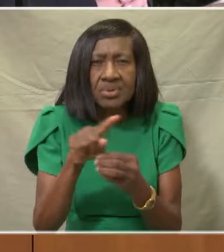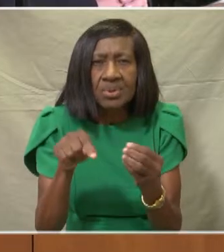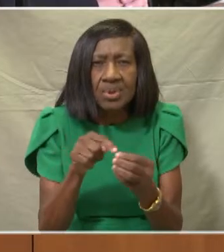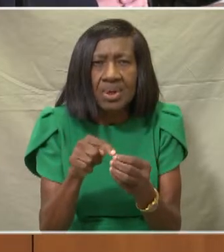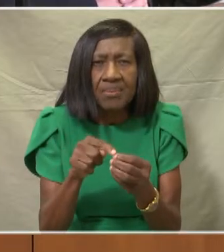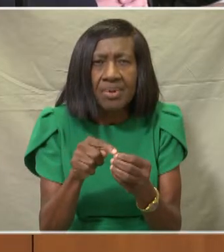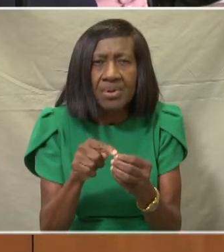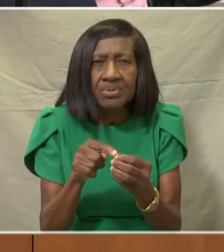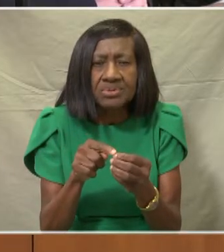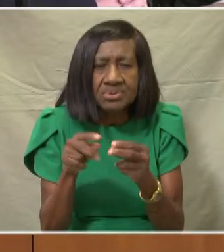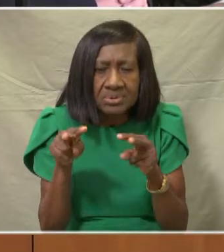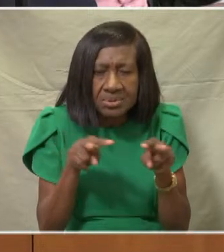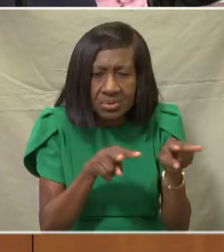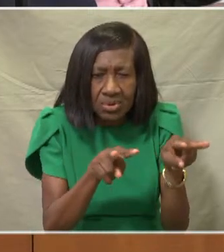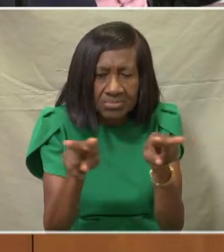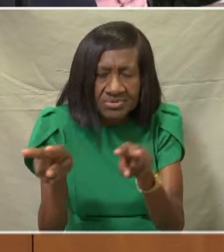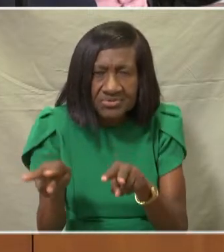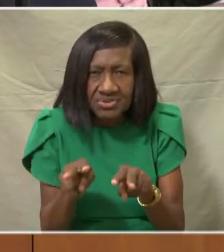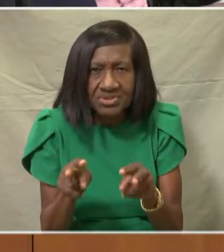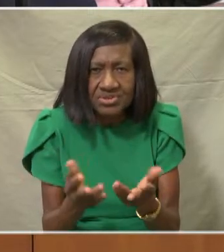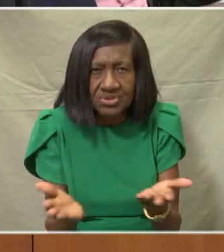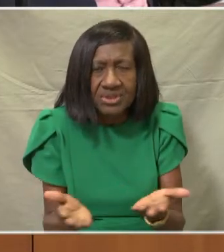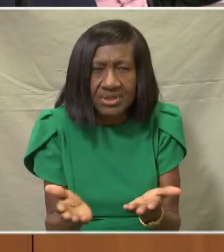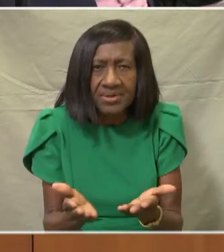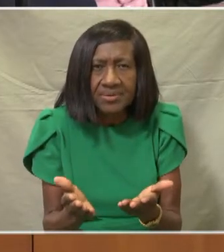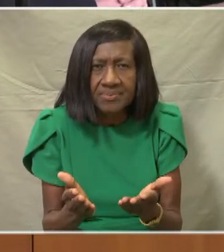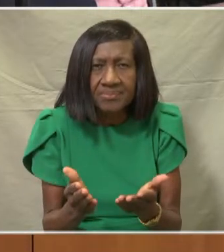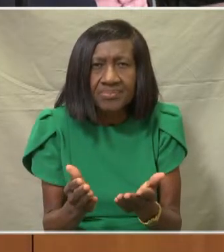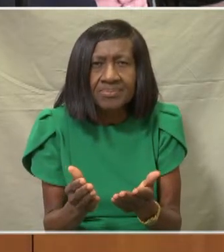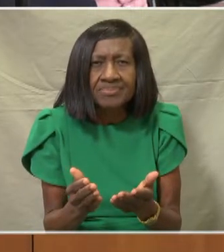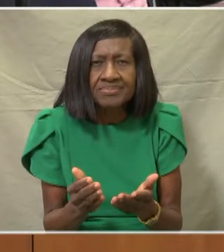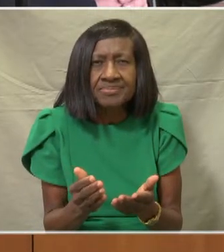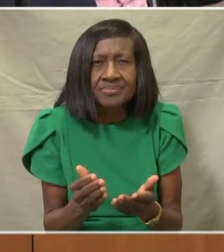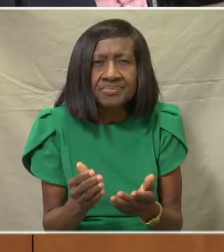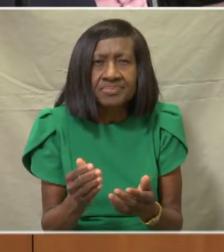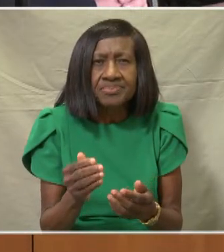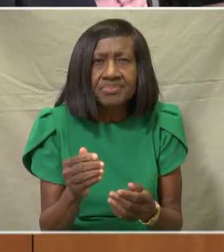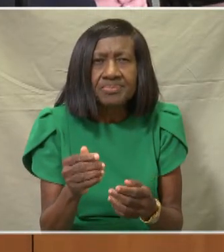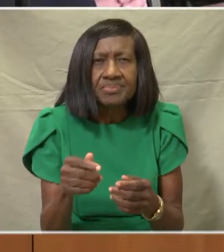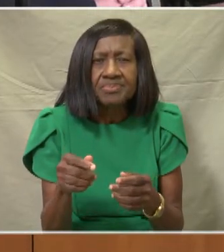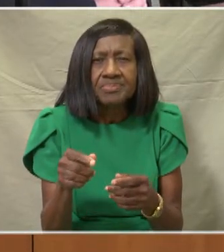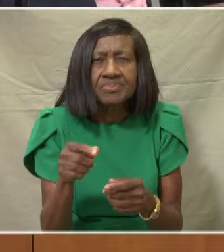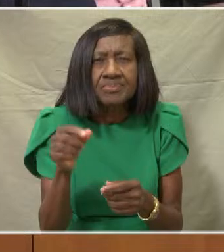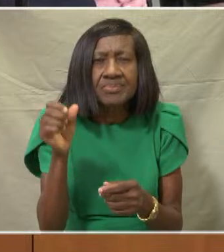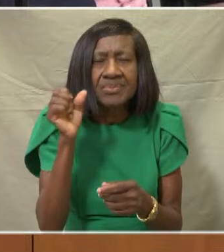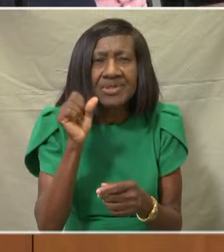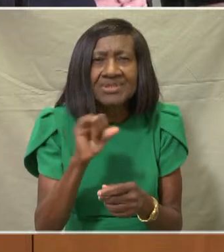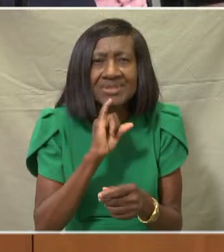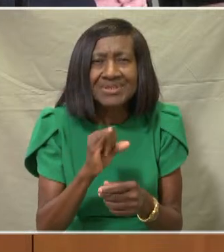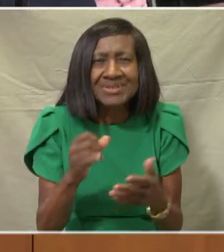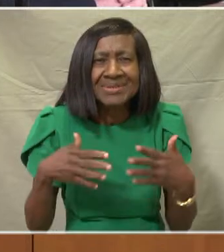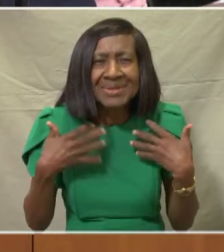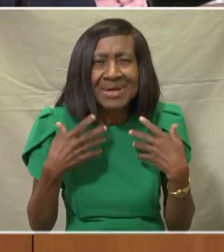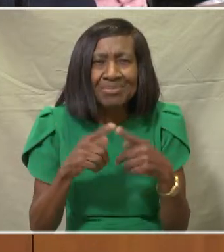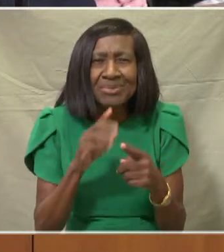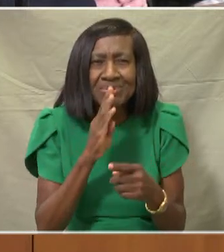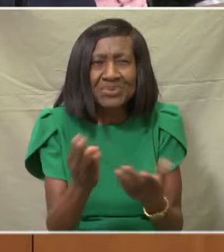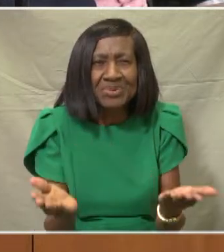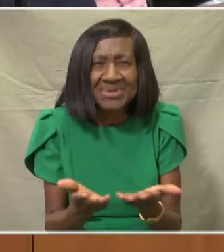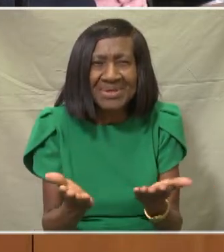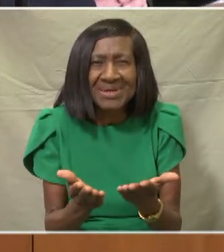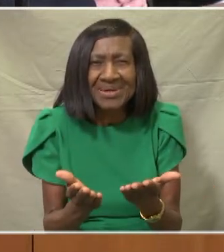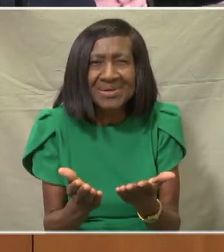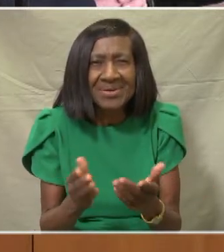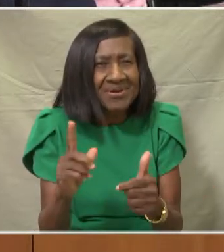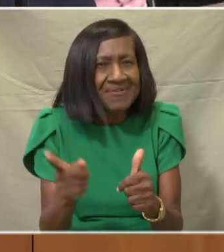our observation will look like in practice. Thank you, Anne. And as Anne also said, I'm very privileged to be here with my colleagues. It's